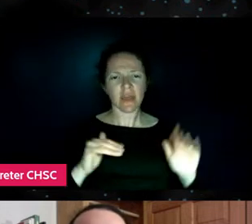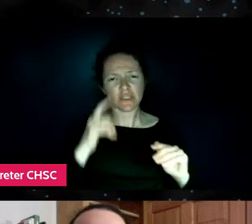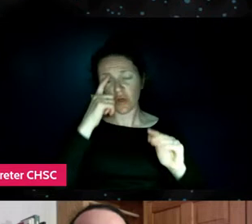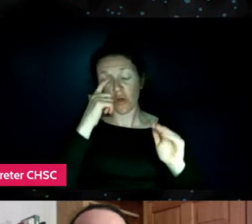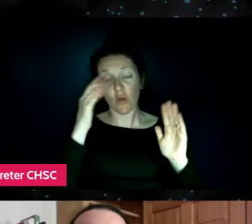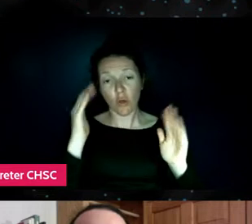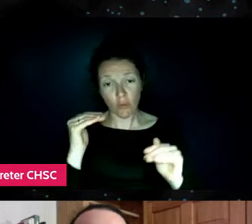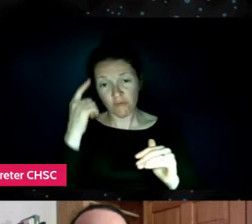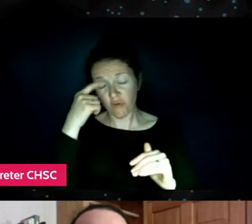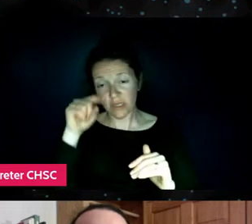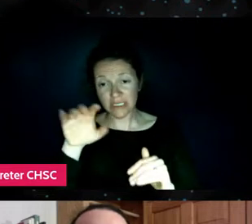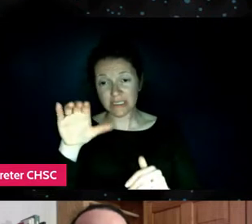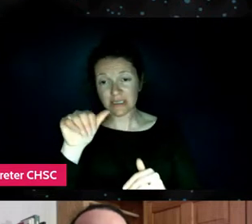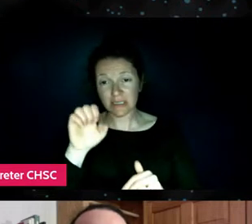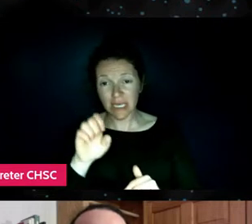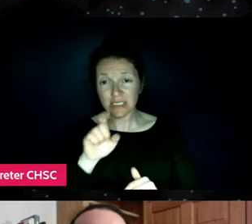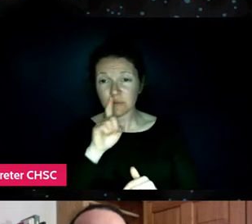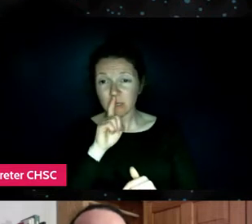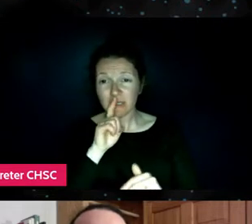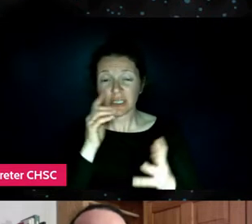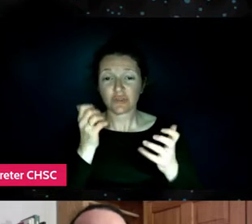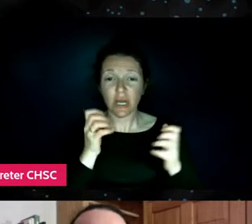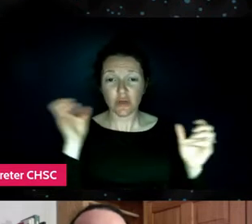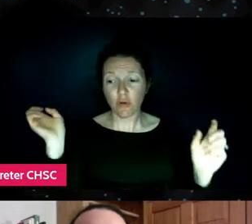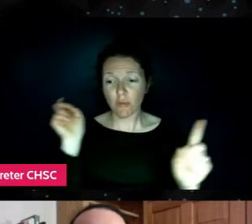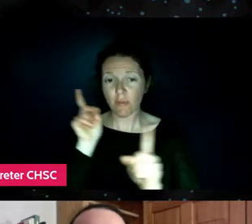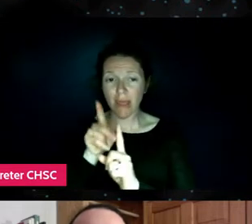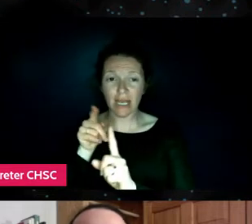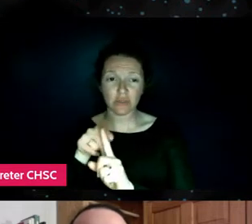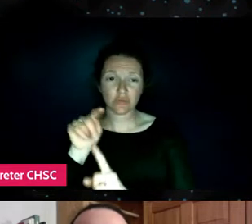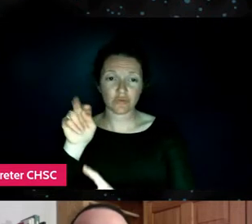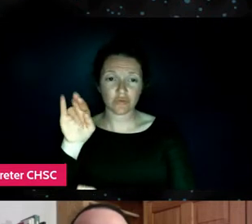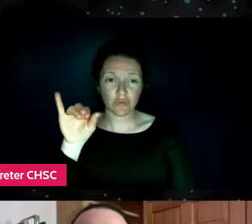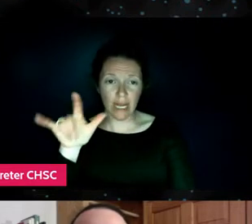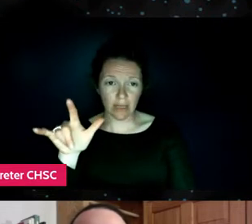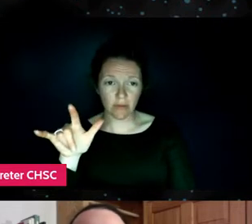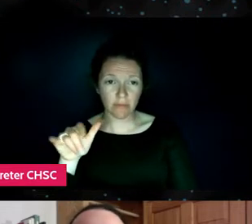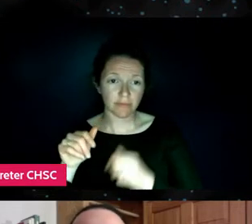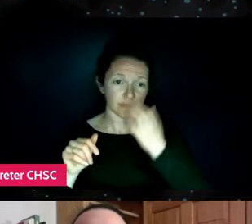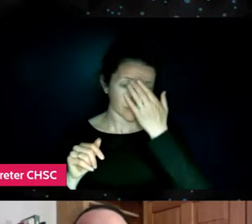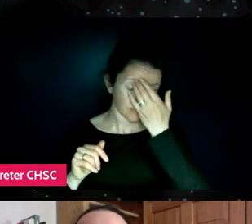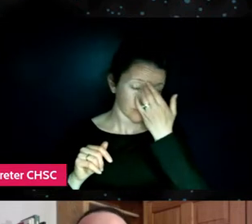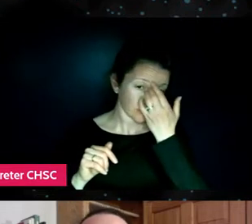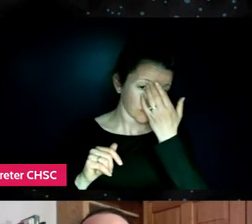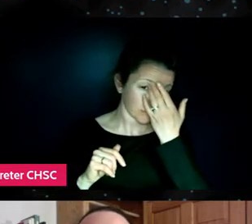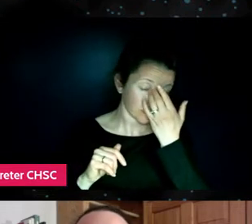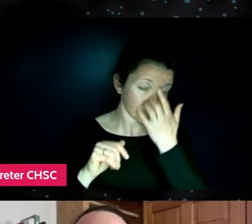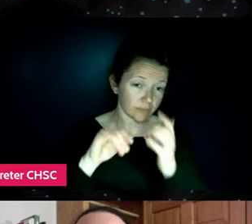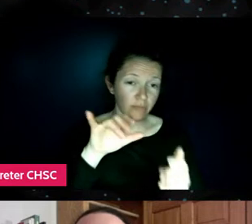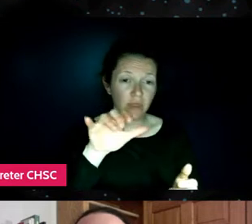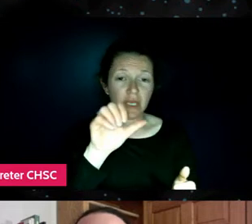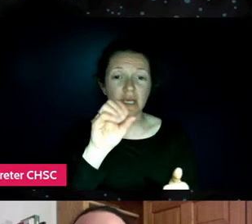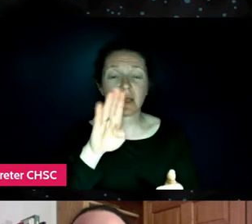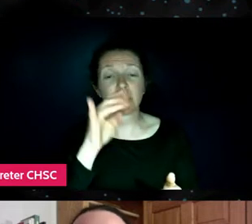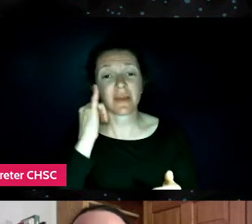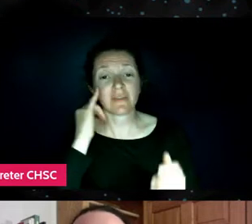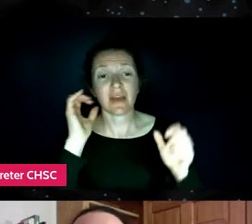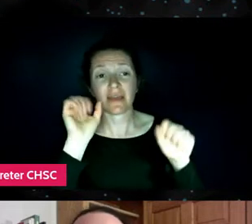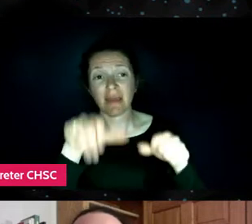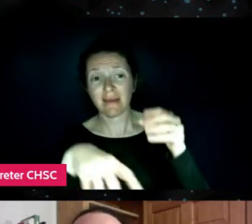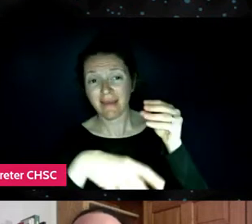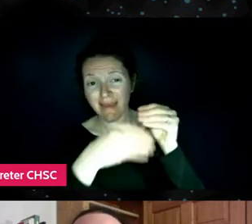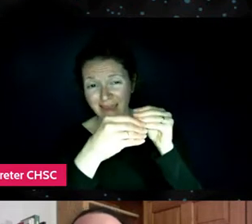really, you know, bring the case back to trial. And if I can add really briefly on